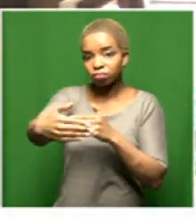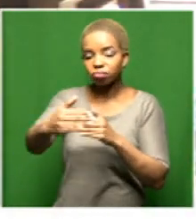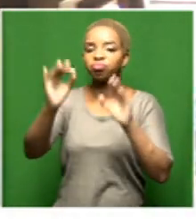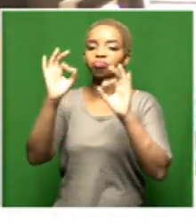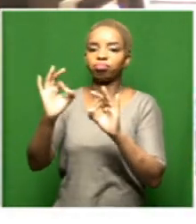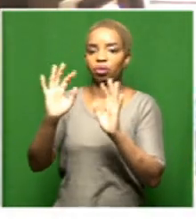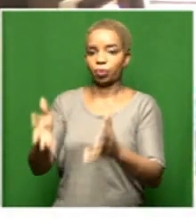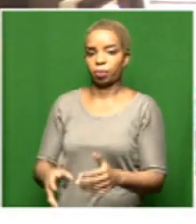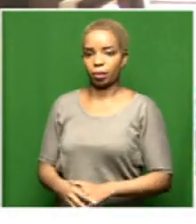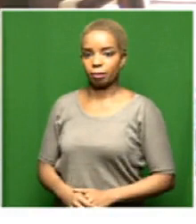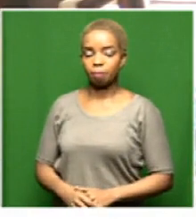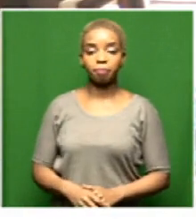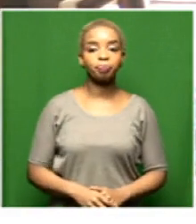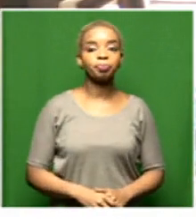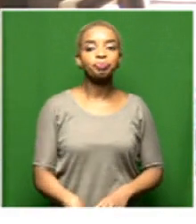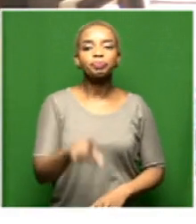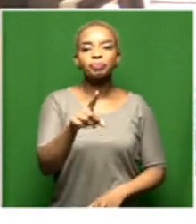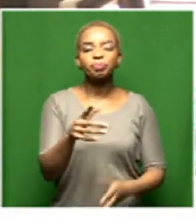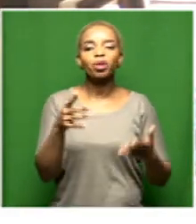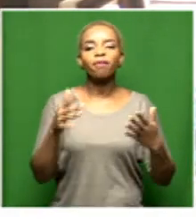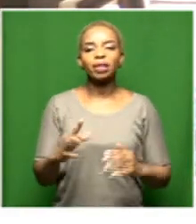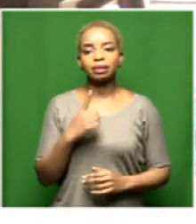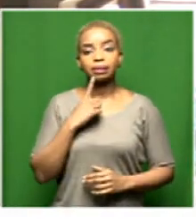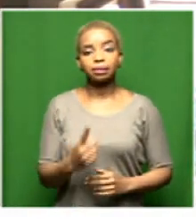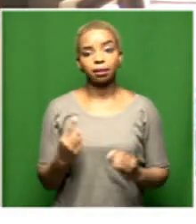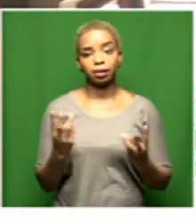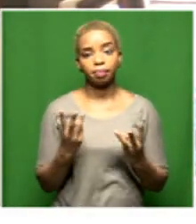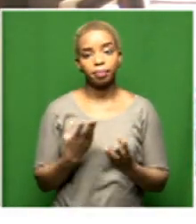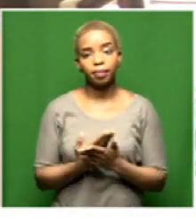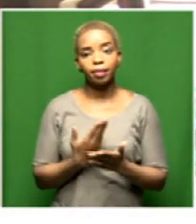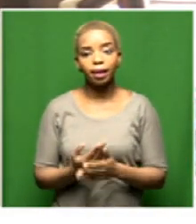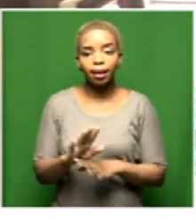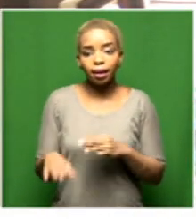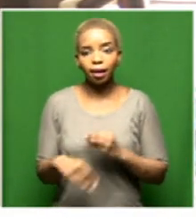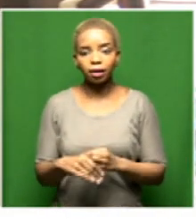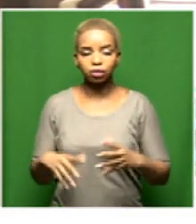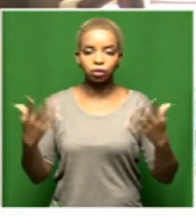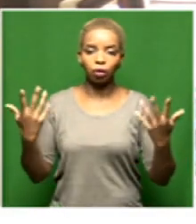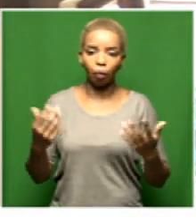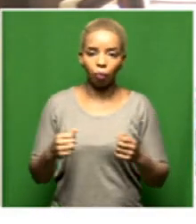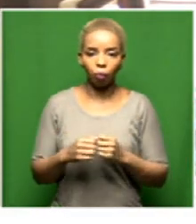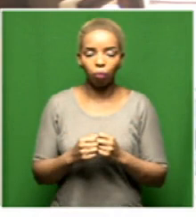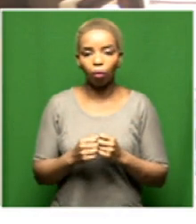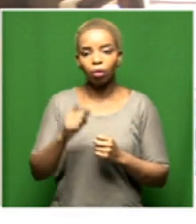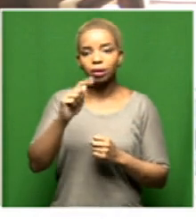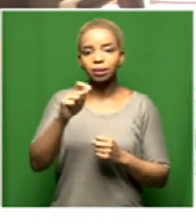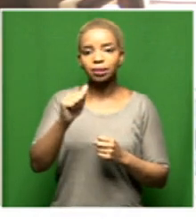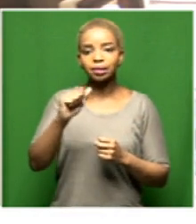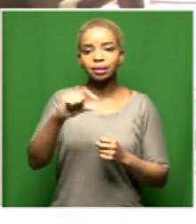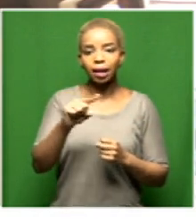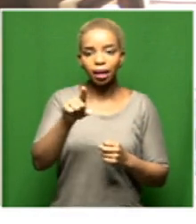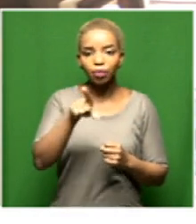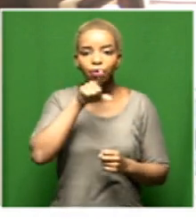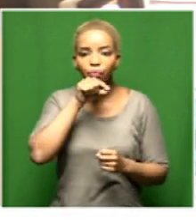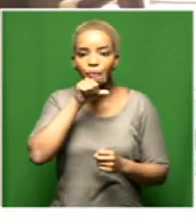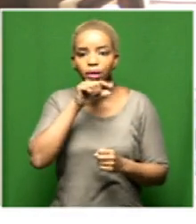that people, are welcome to just add or tag you on Twitter and just share their personal stories. But then who